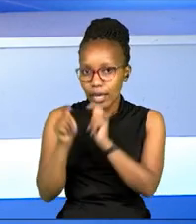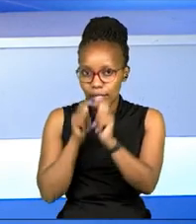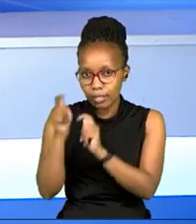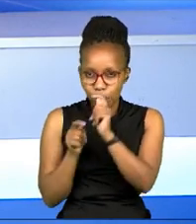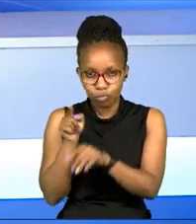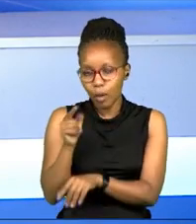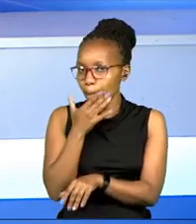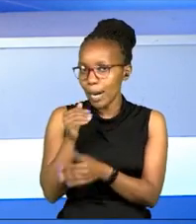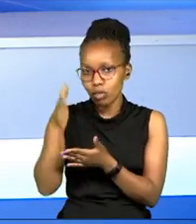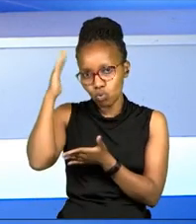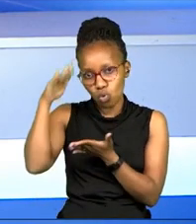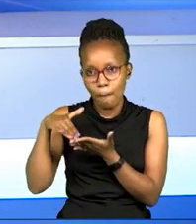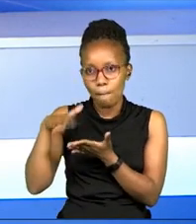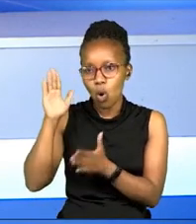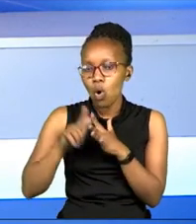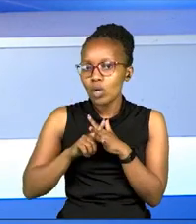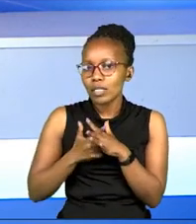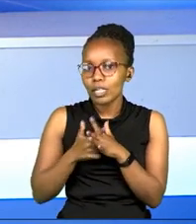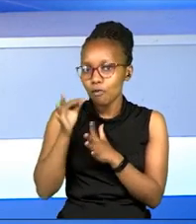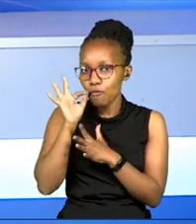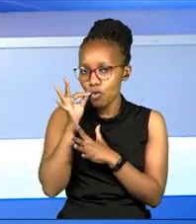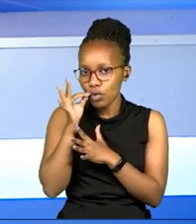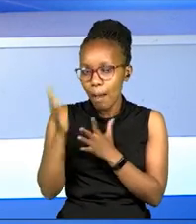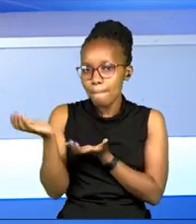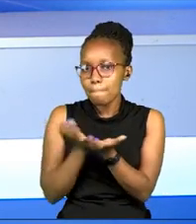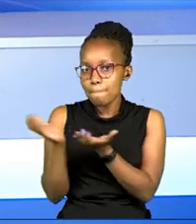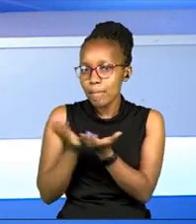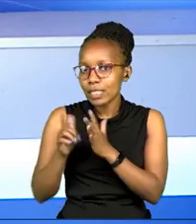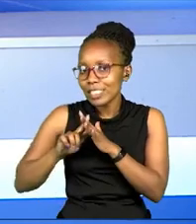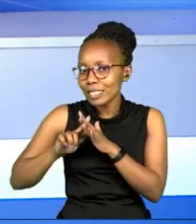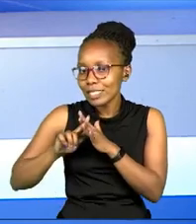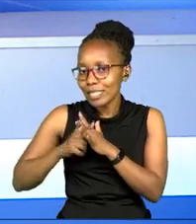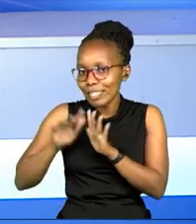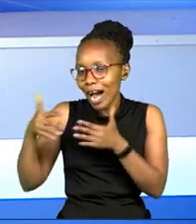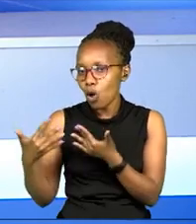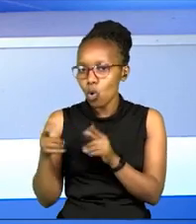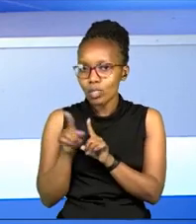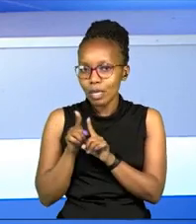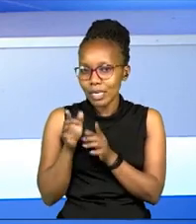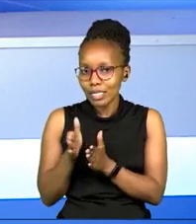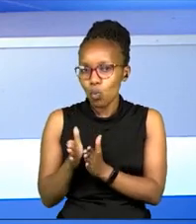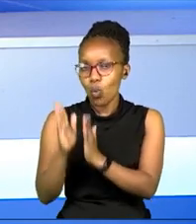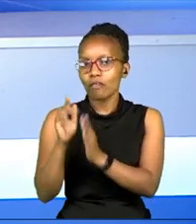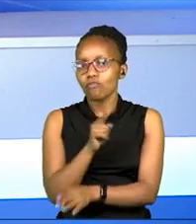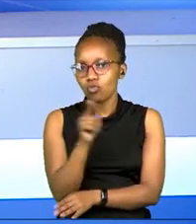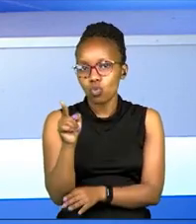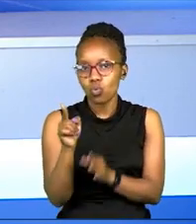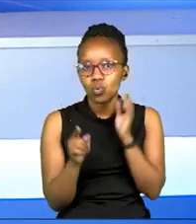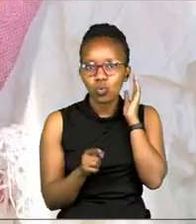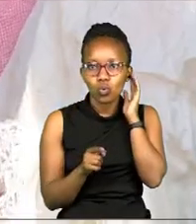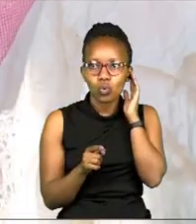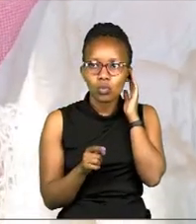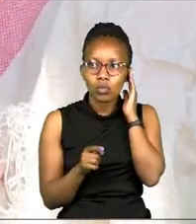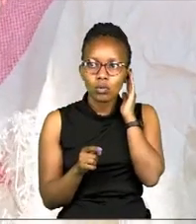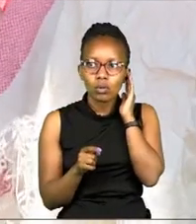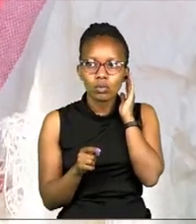more about what it takes to start your own fruit market business and whether it is the right fit for you. Take a look.